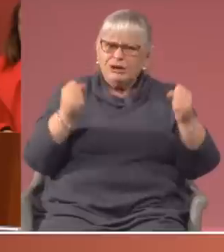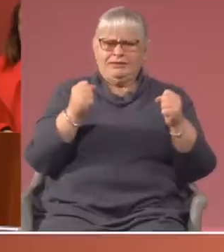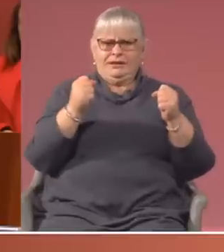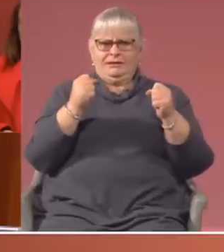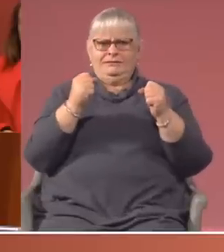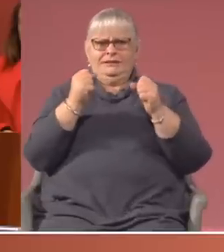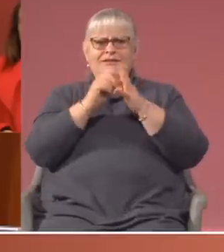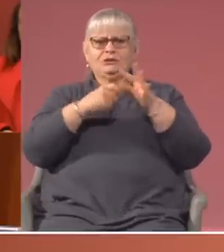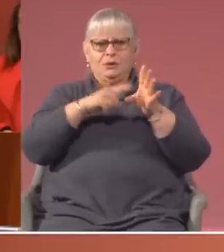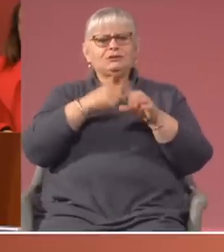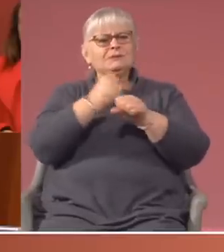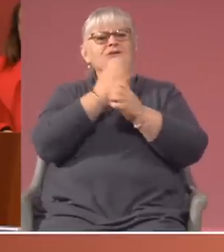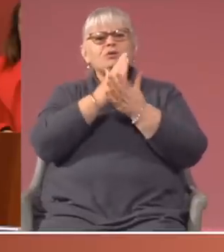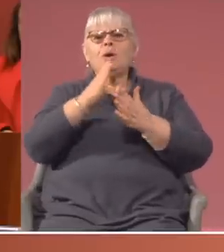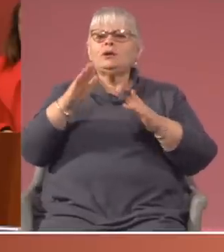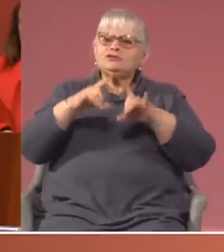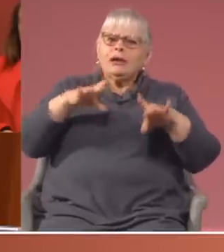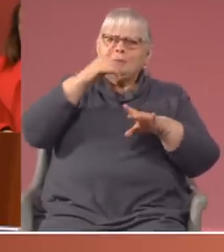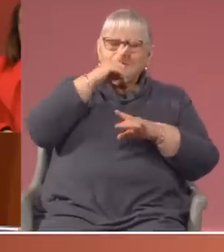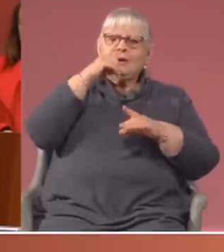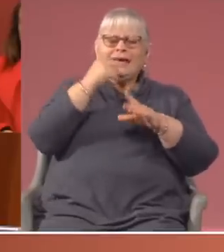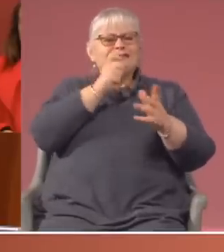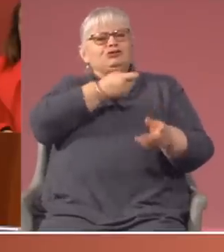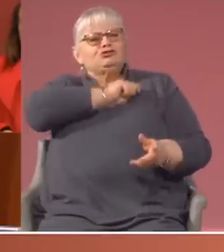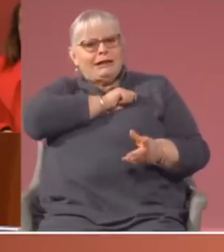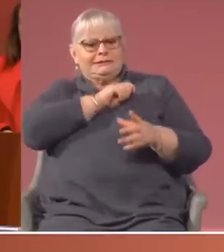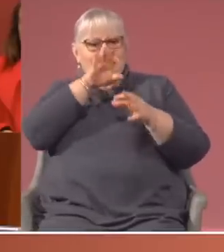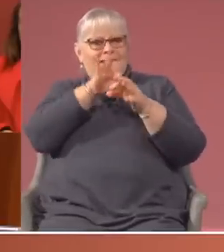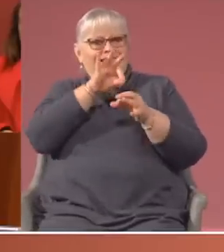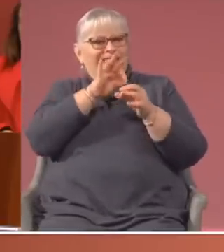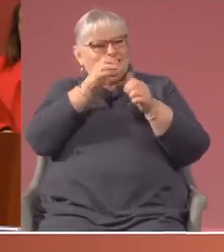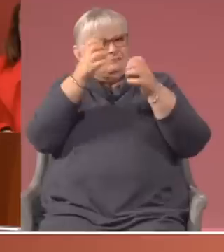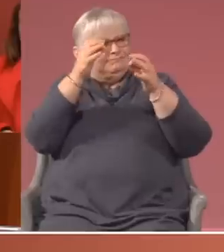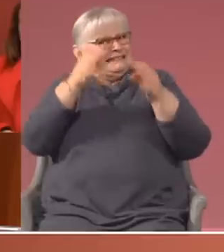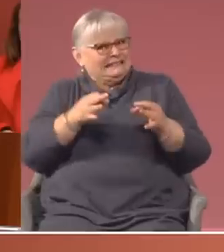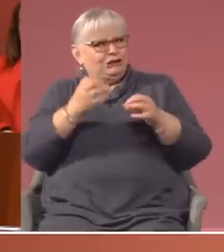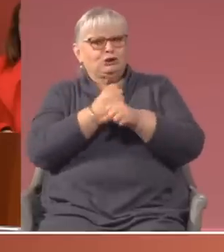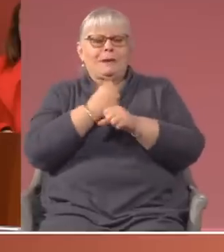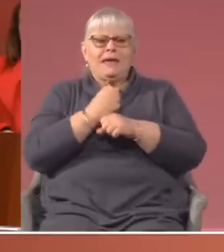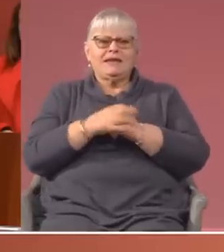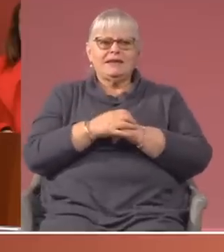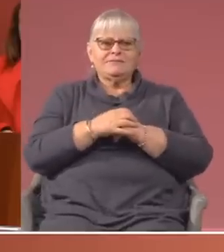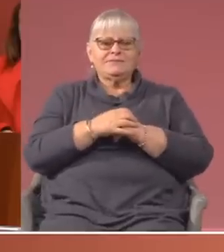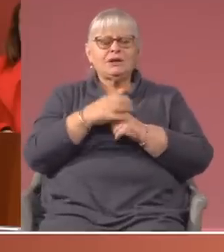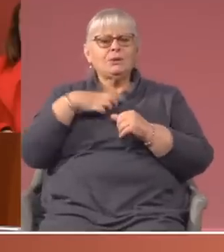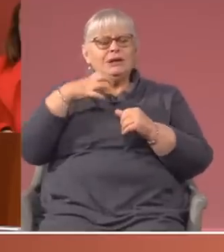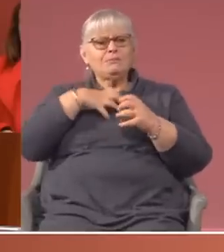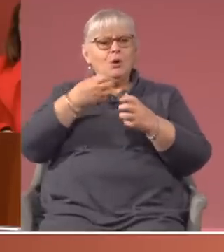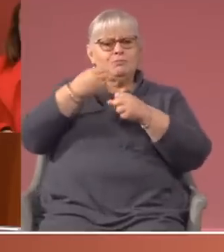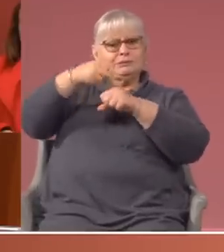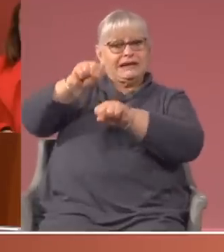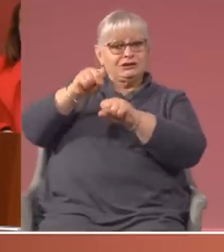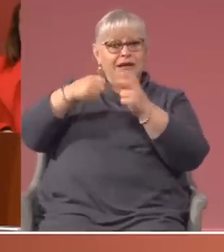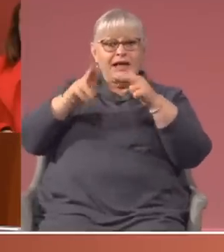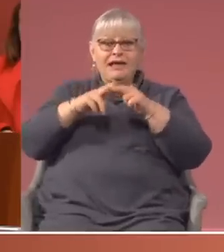can trust in the decisions that are being made in their name. We also need greater protection for whistleblowers who